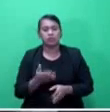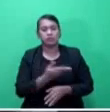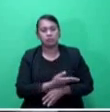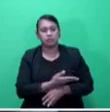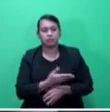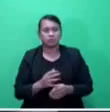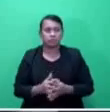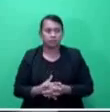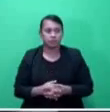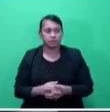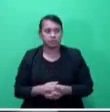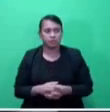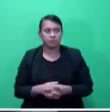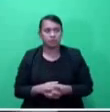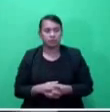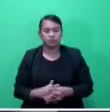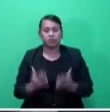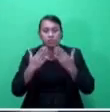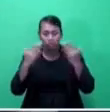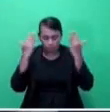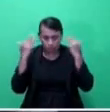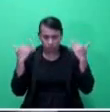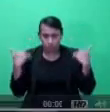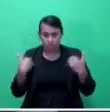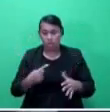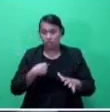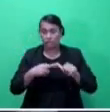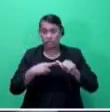Thank you, Honourable Speaker, sir. So my response this afternoon will be